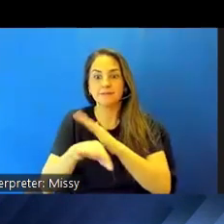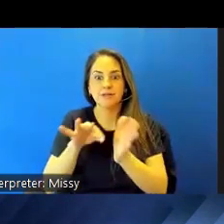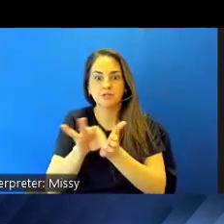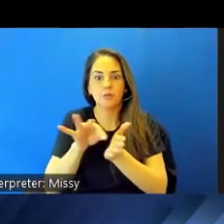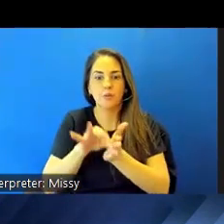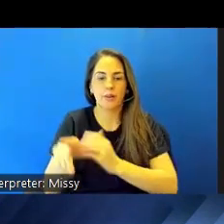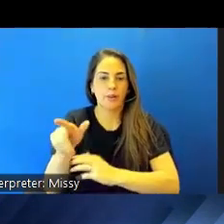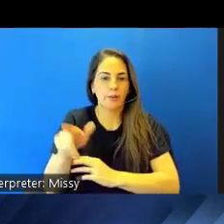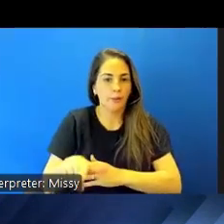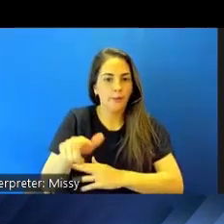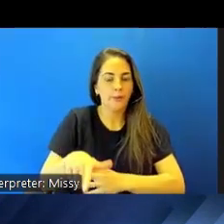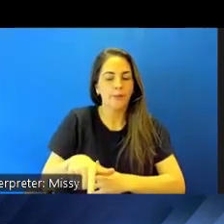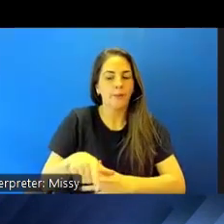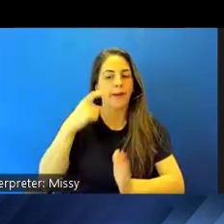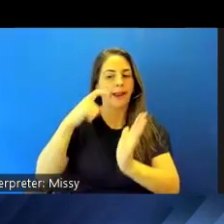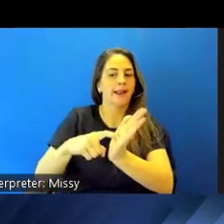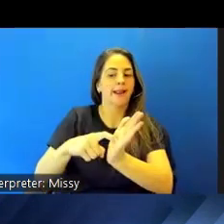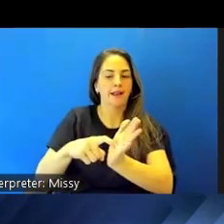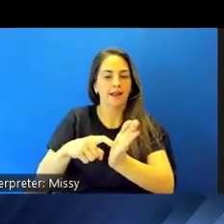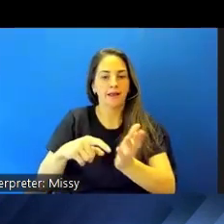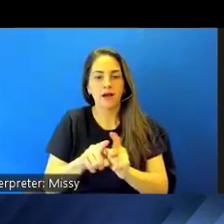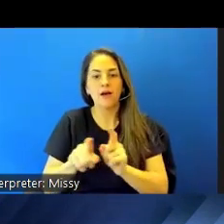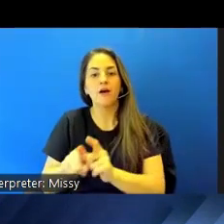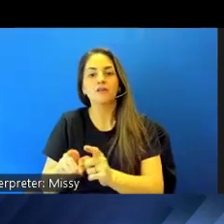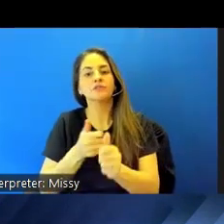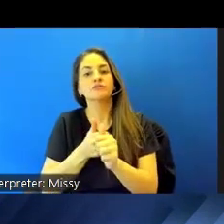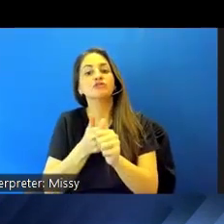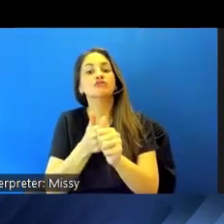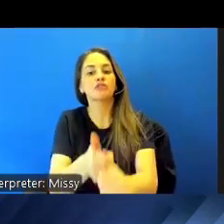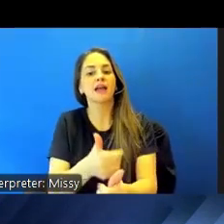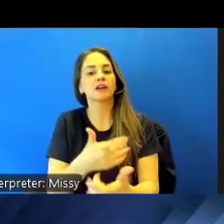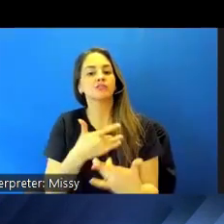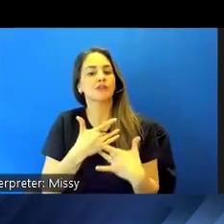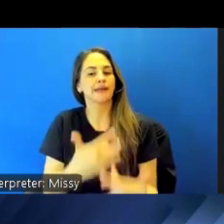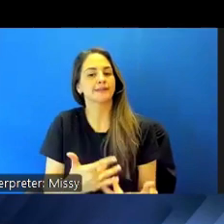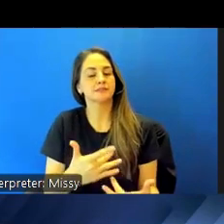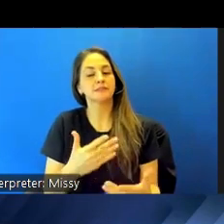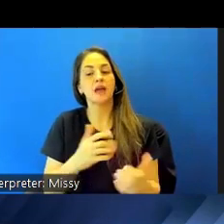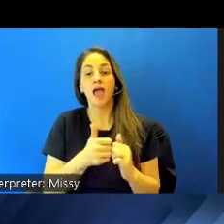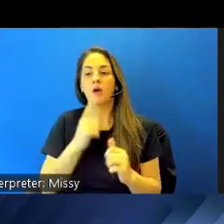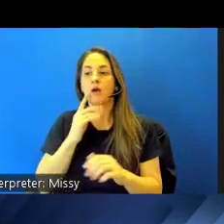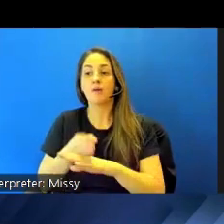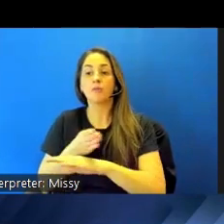exist. It's also a way to track trends and improvements over time.